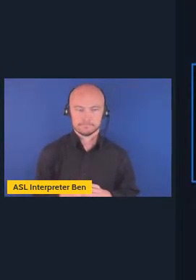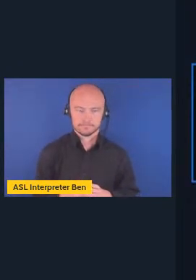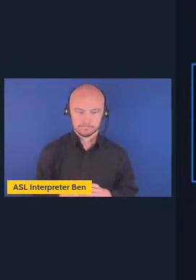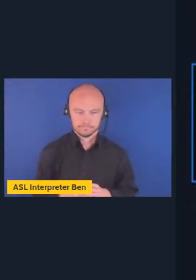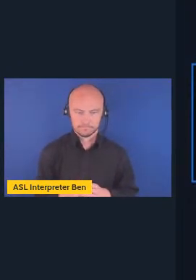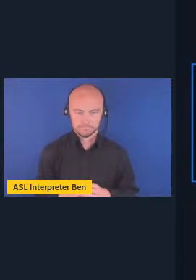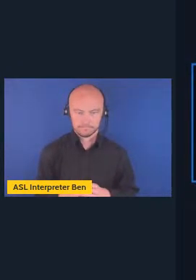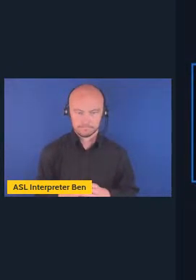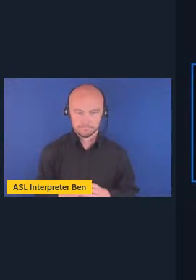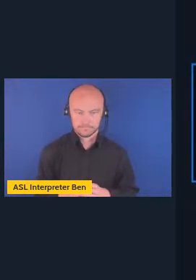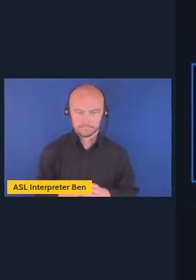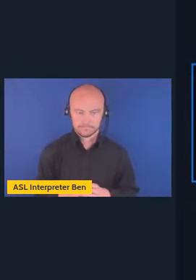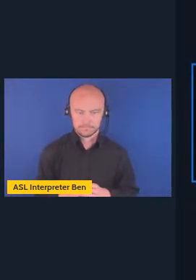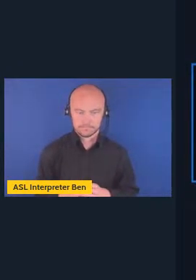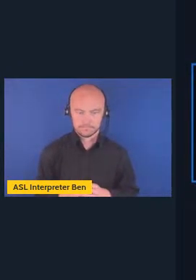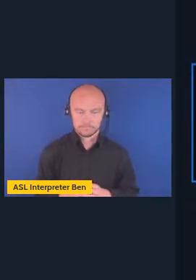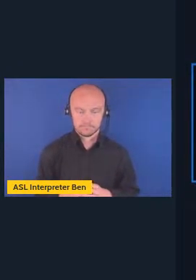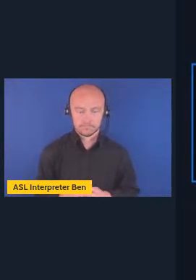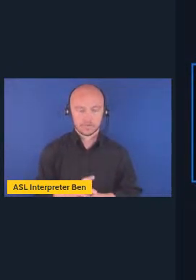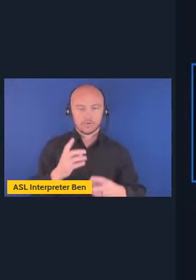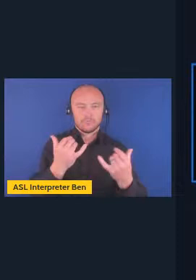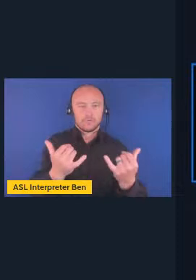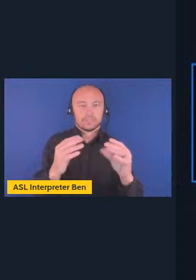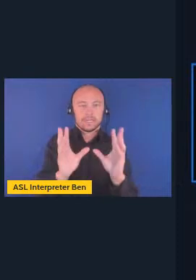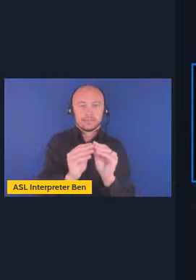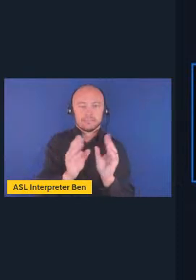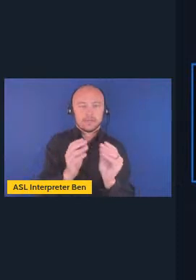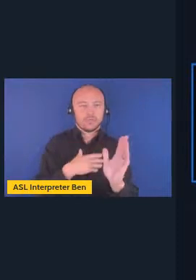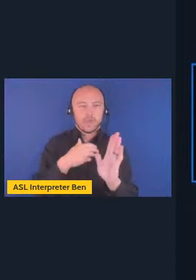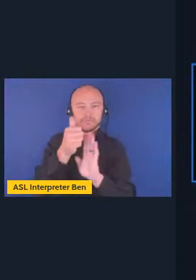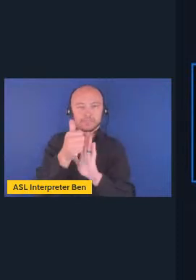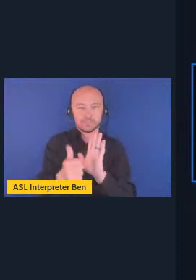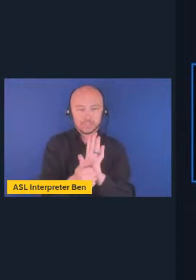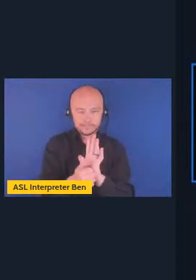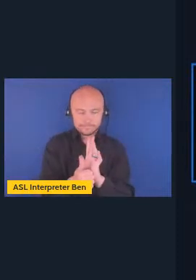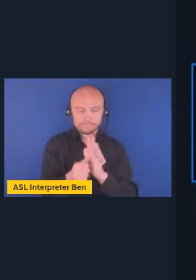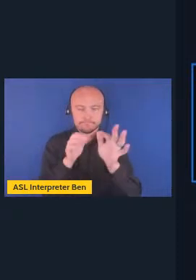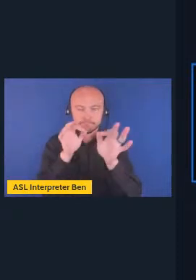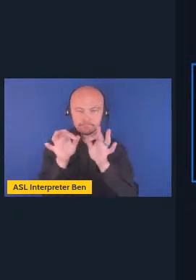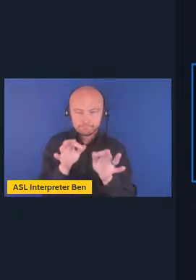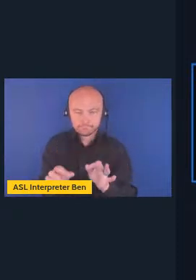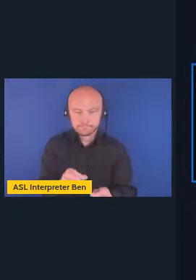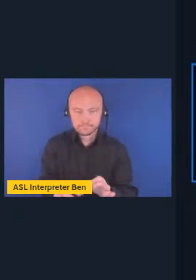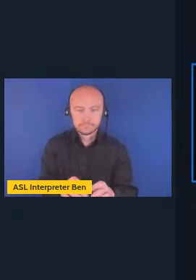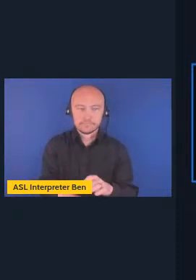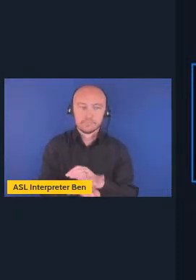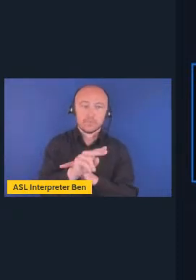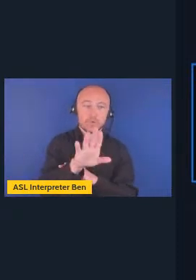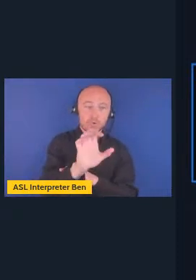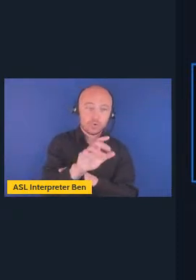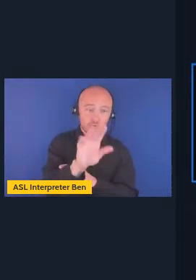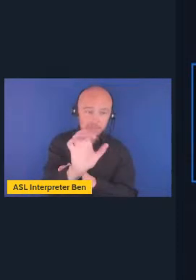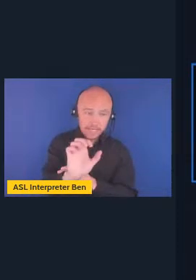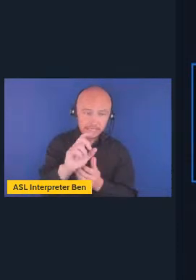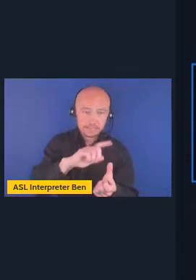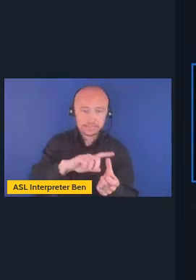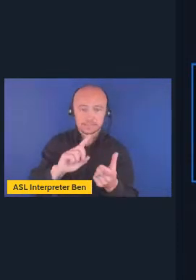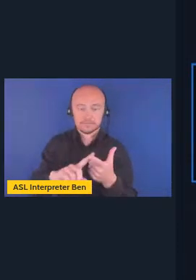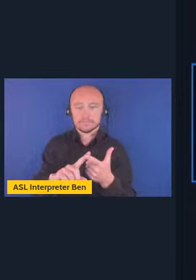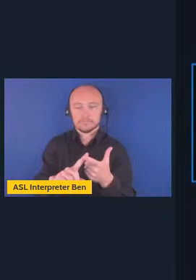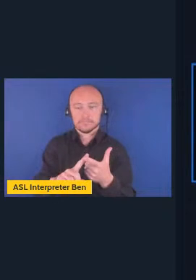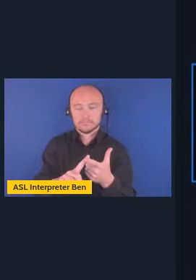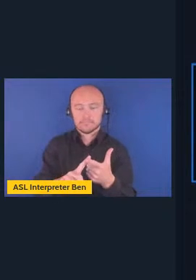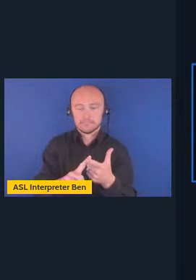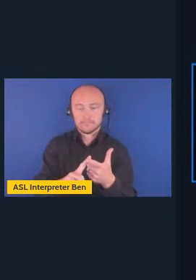For today's session, we will follow this agenda. I will walk us through a couple of use cases, and then we